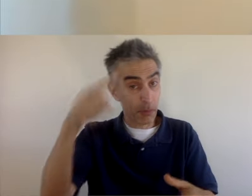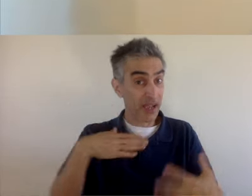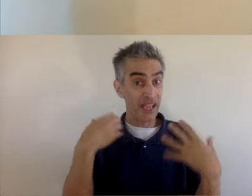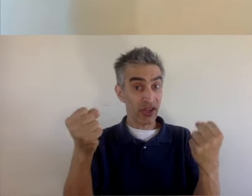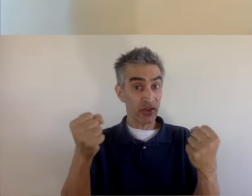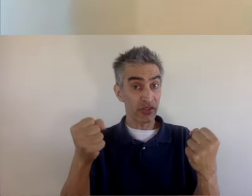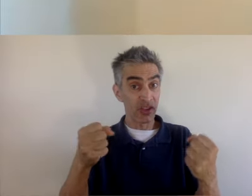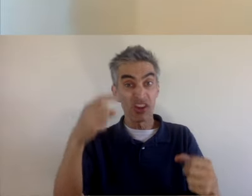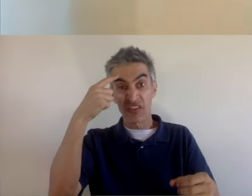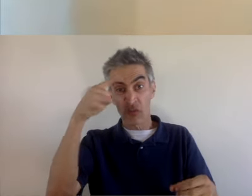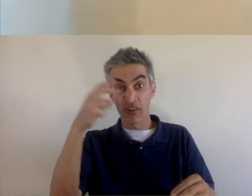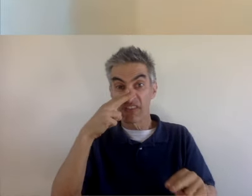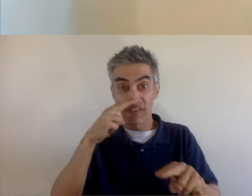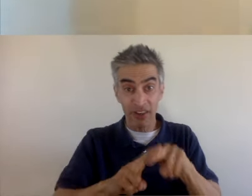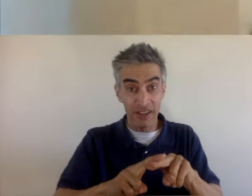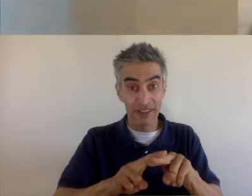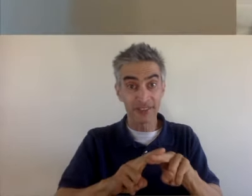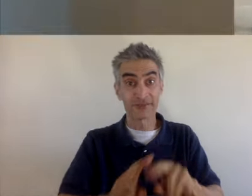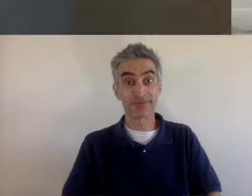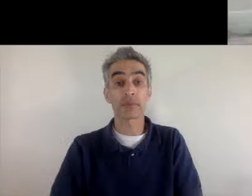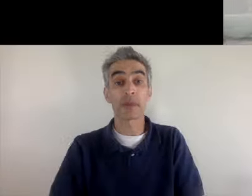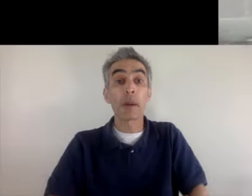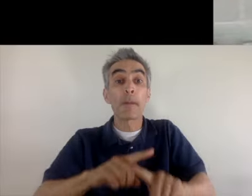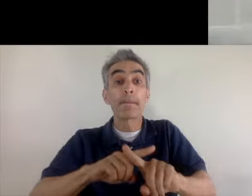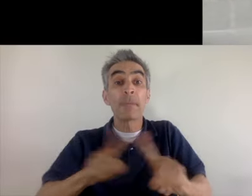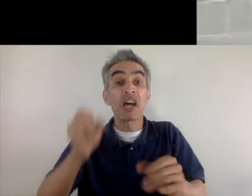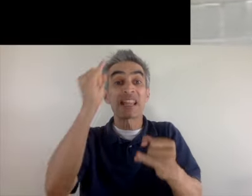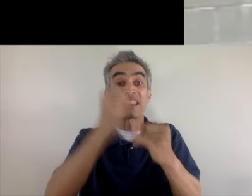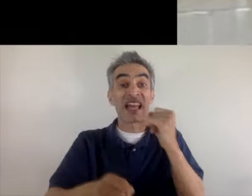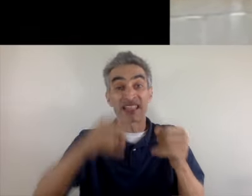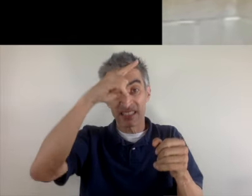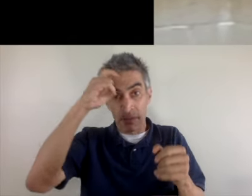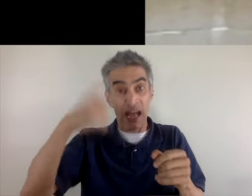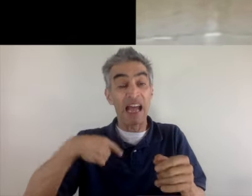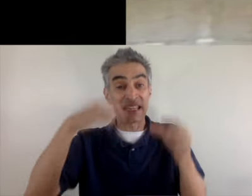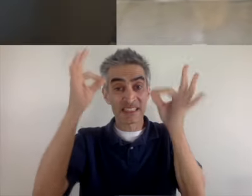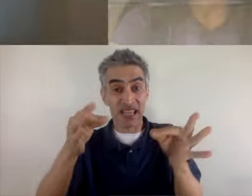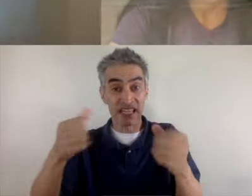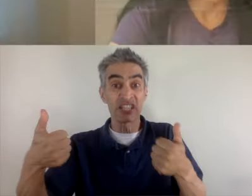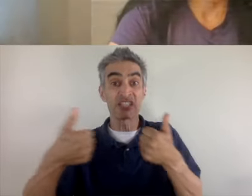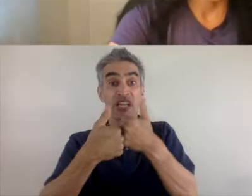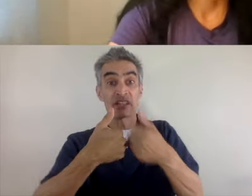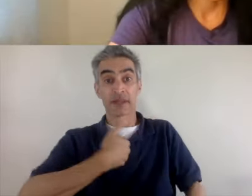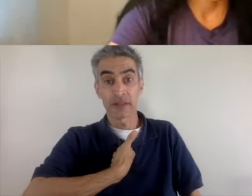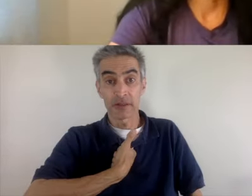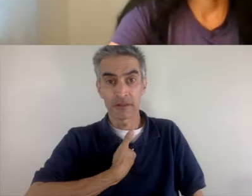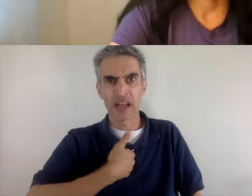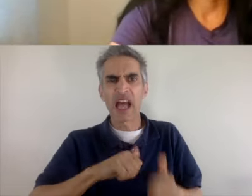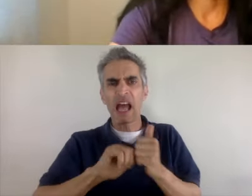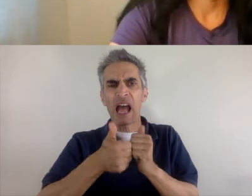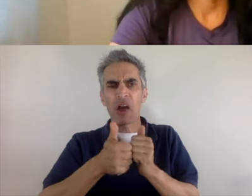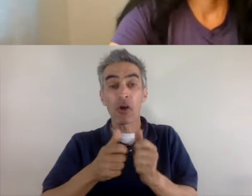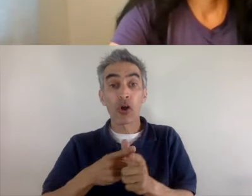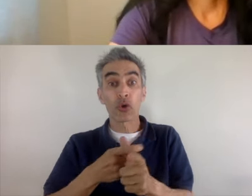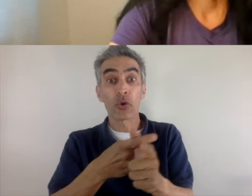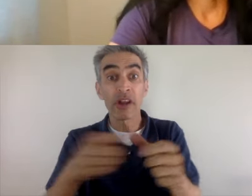my health, running for fun. But then finally last summer, I decided to really